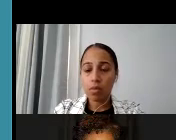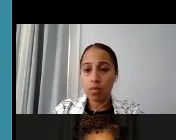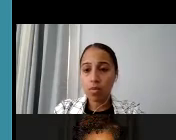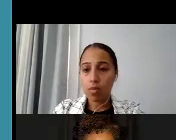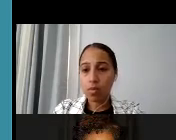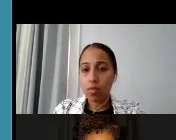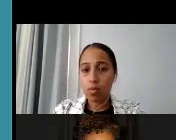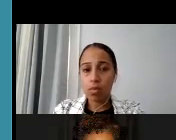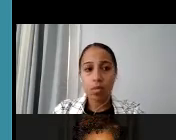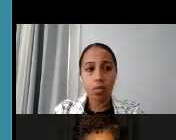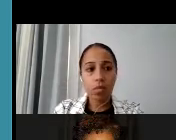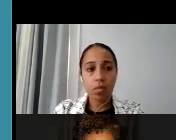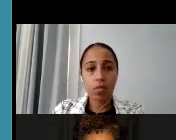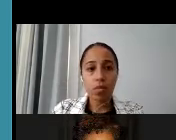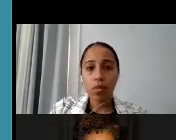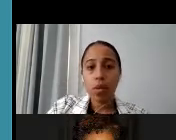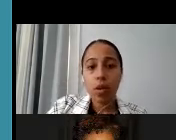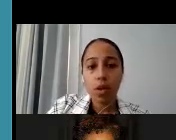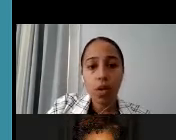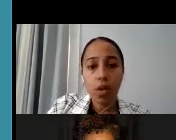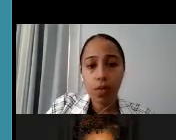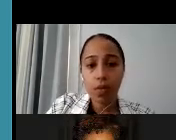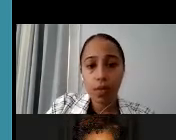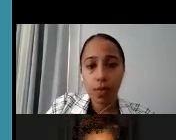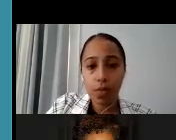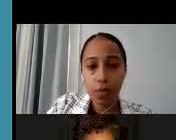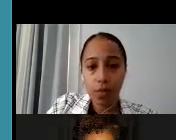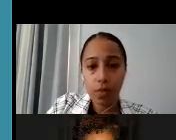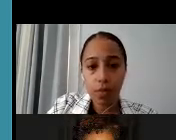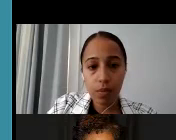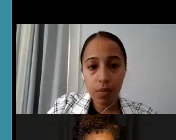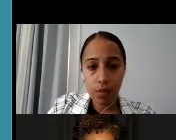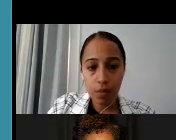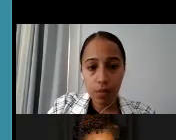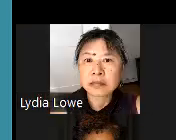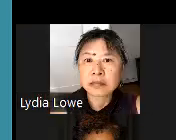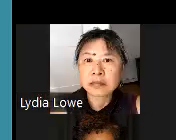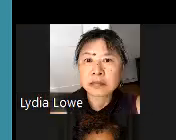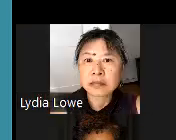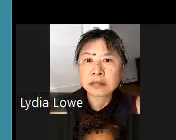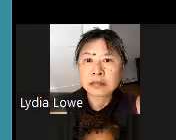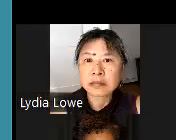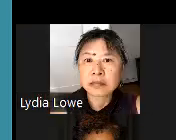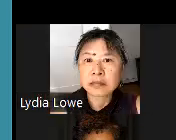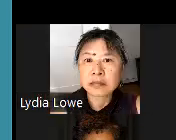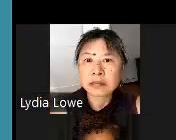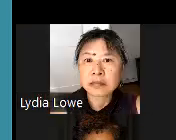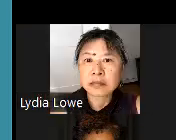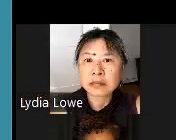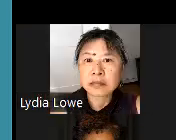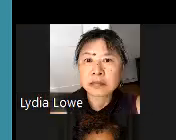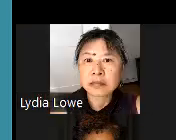Did she already have to drop off? Okay. Lydia Lowe, please. Yes. Okay. Peter